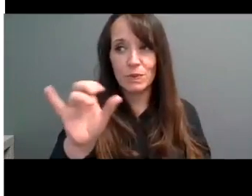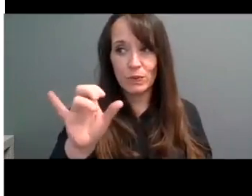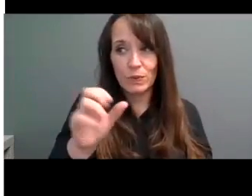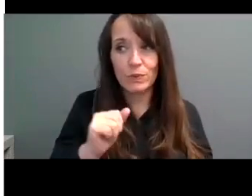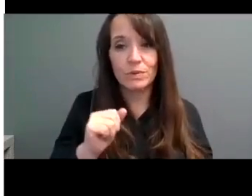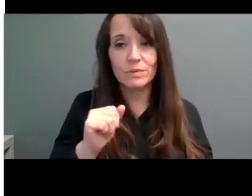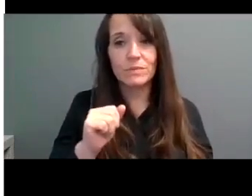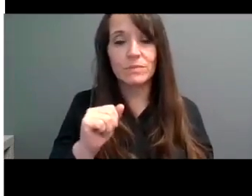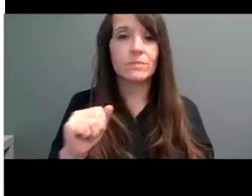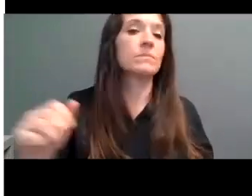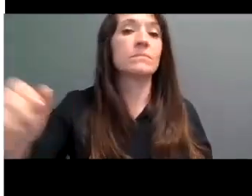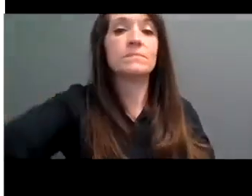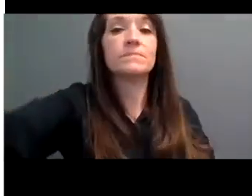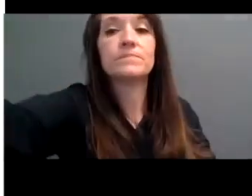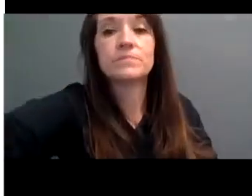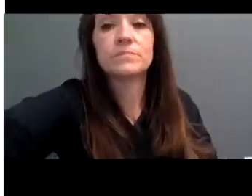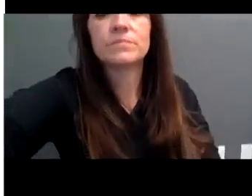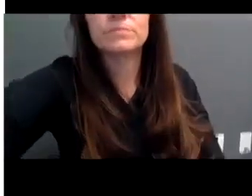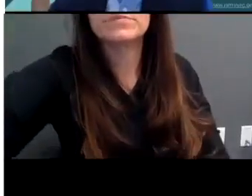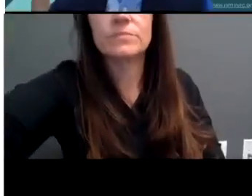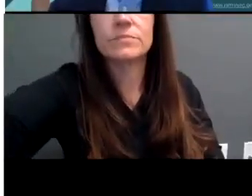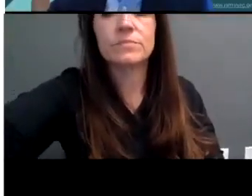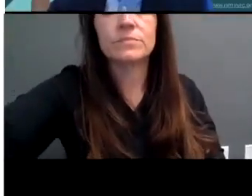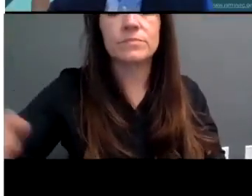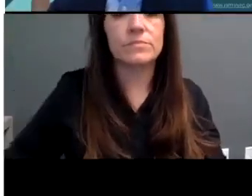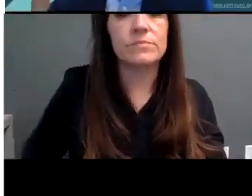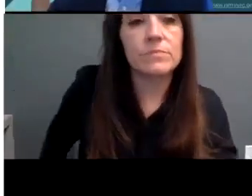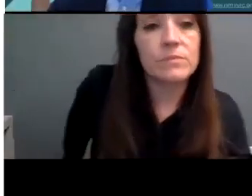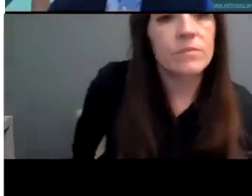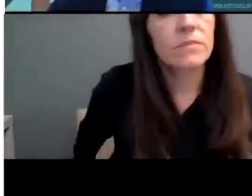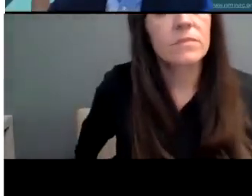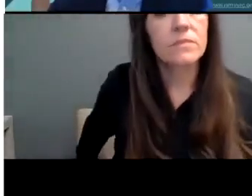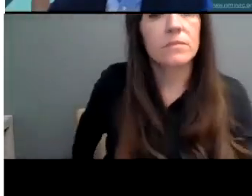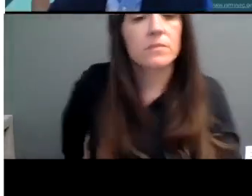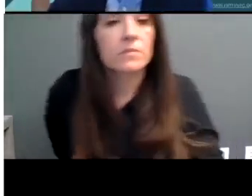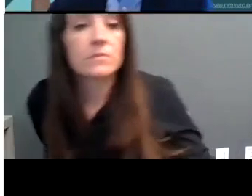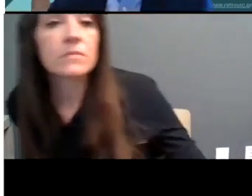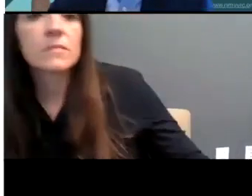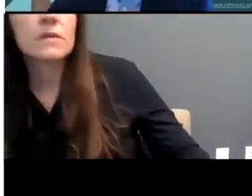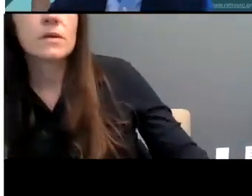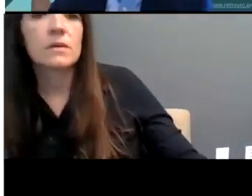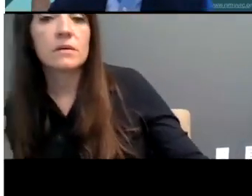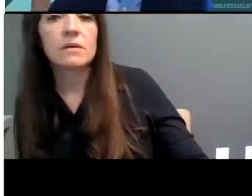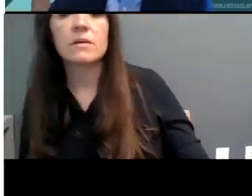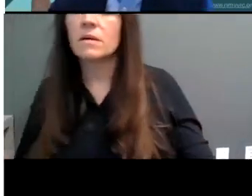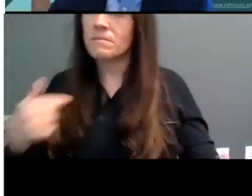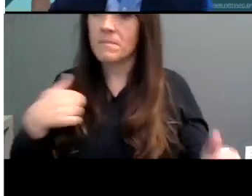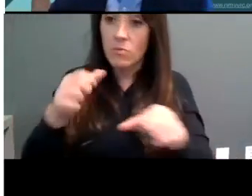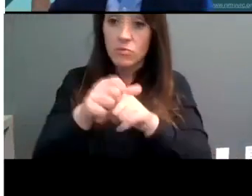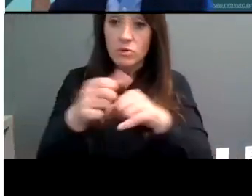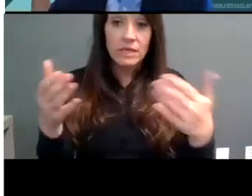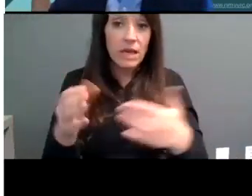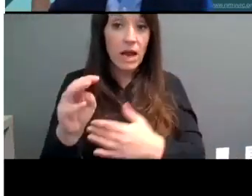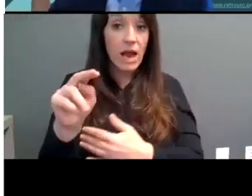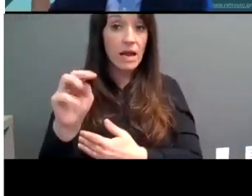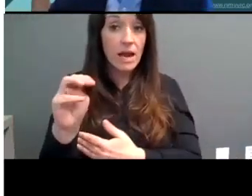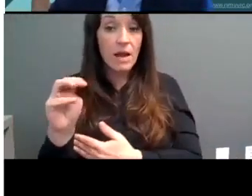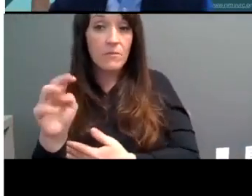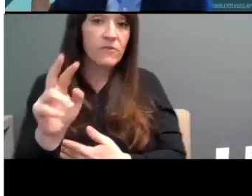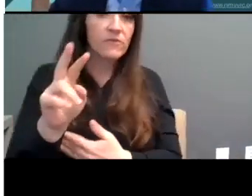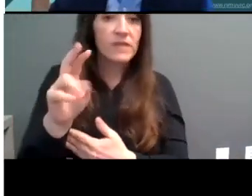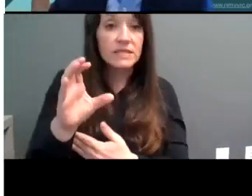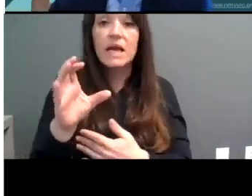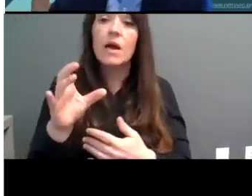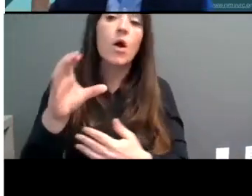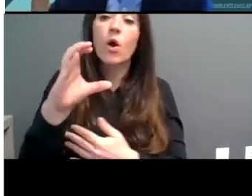at the National Crime Victims Research and Treatment Center. And I support efforts here at the National Mass Violence Center in my role as co-director